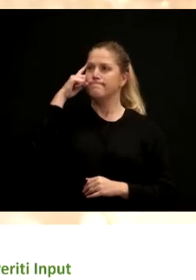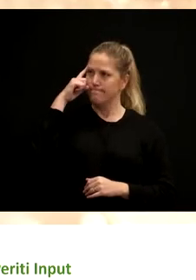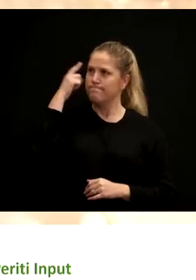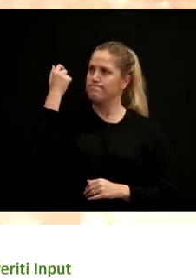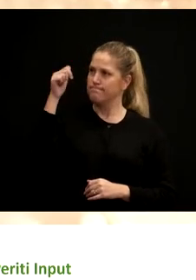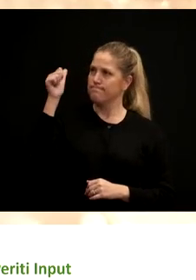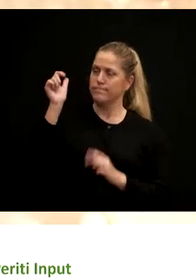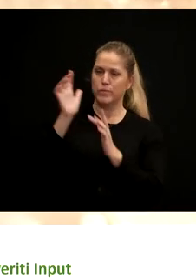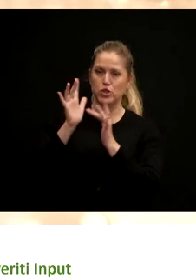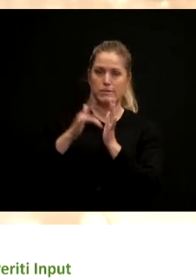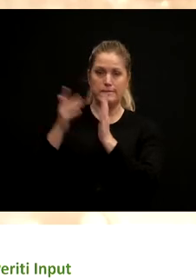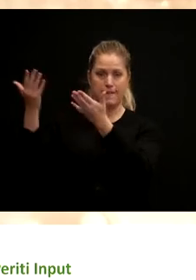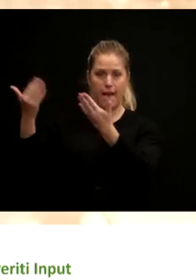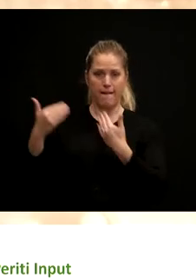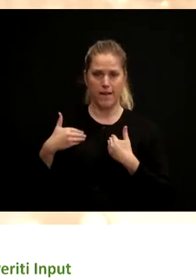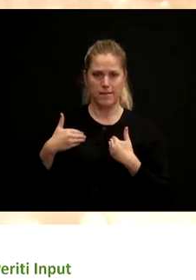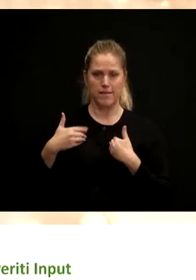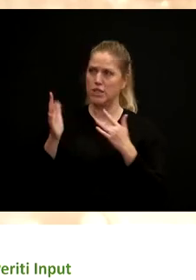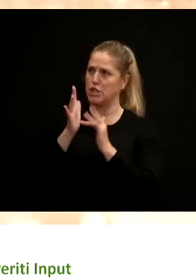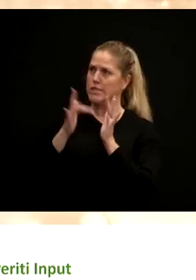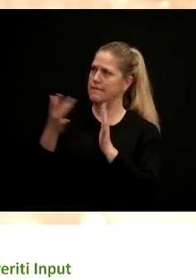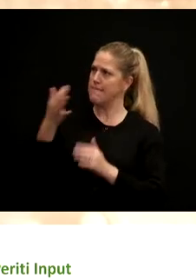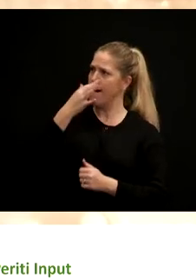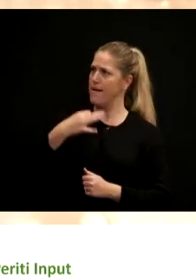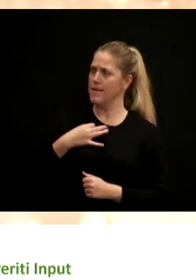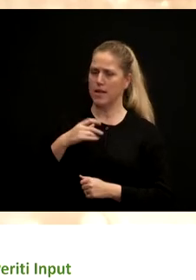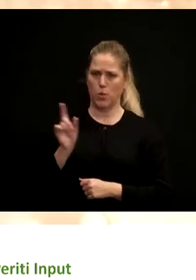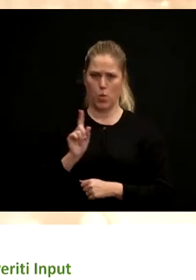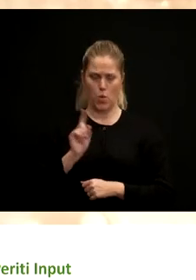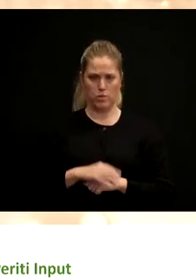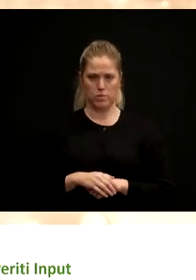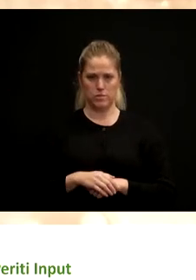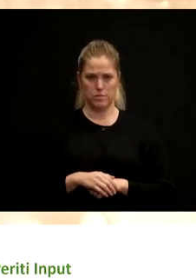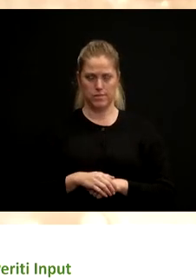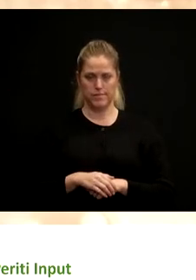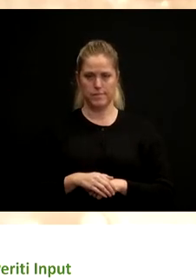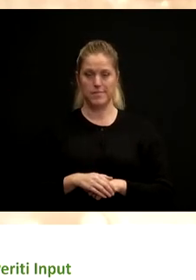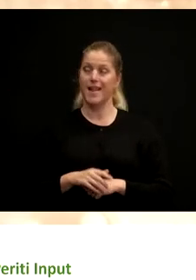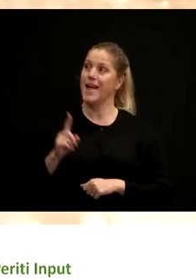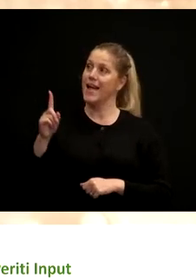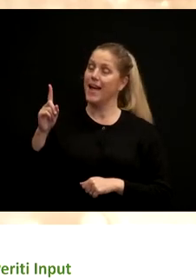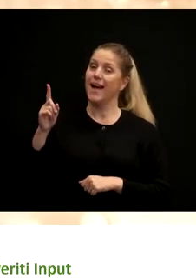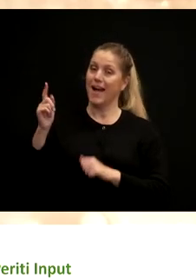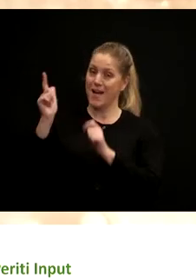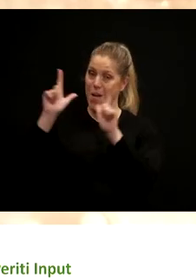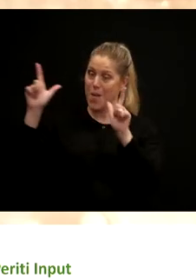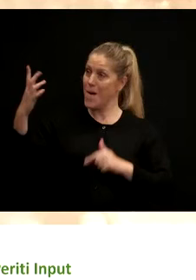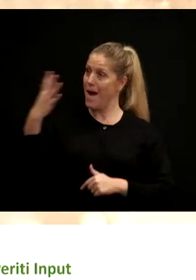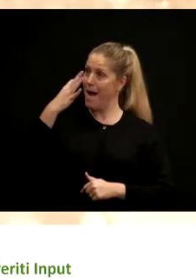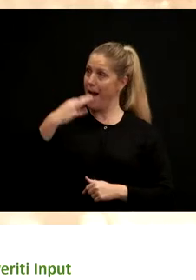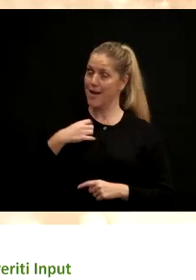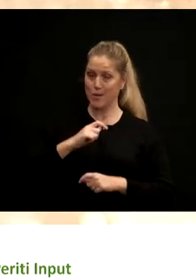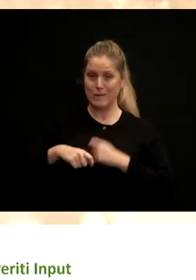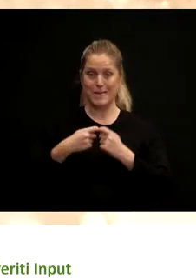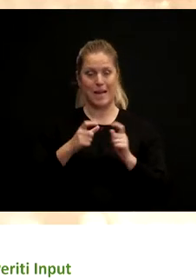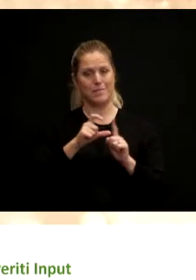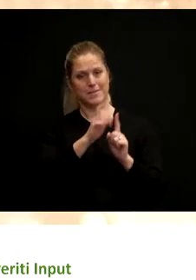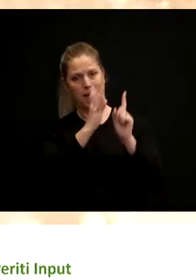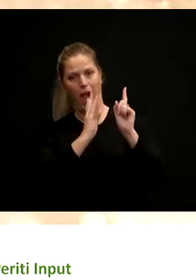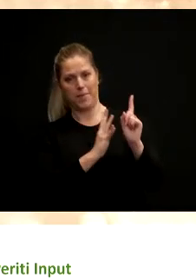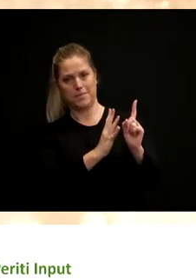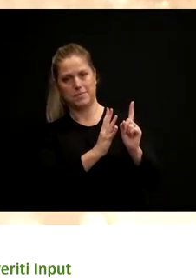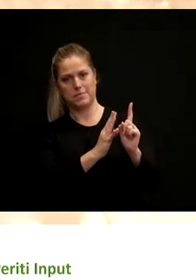us. Our Lord told us to make disciples. Through Jesus